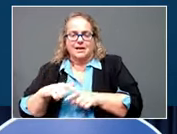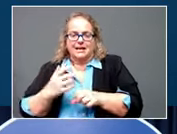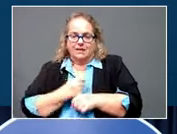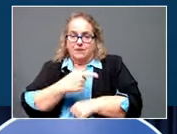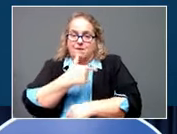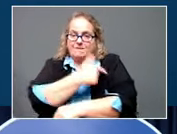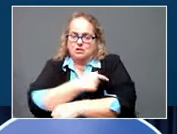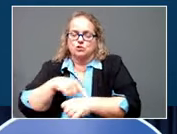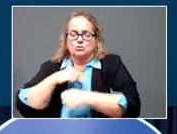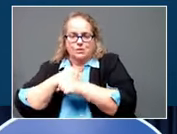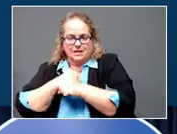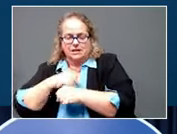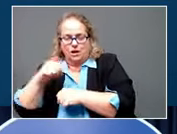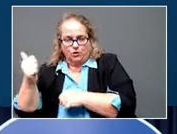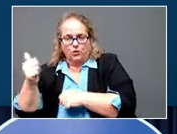to do that.